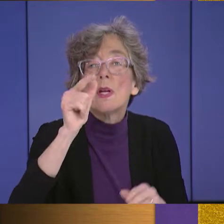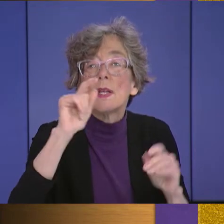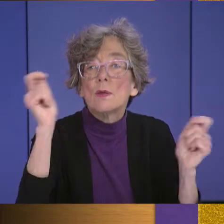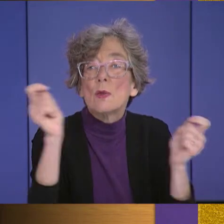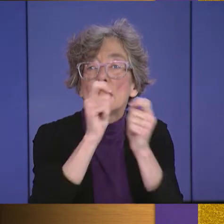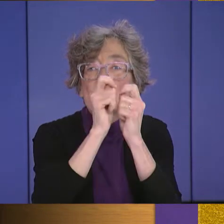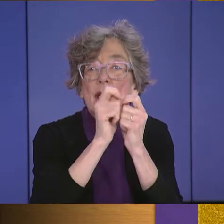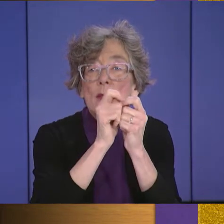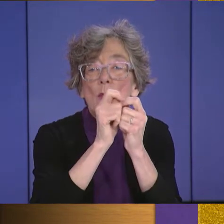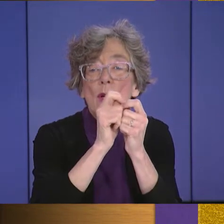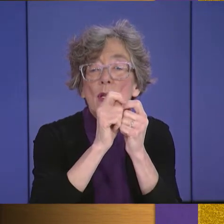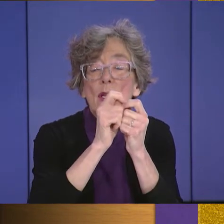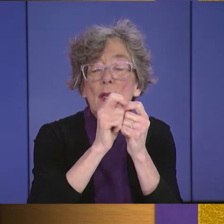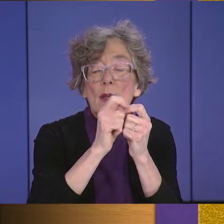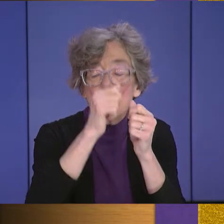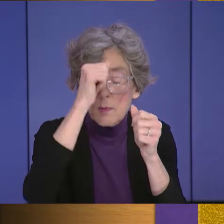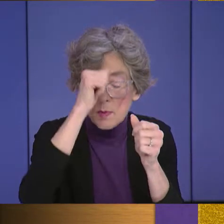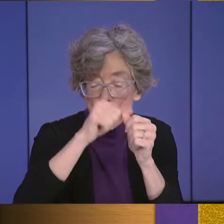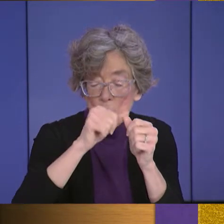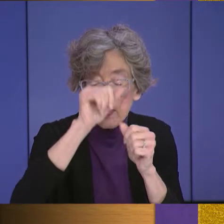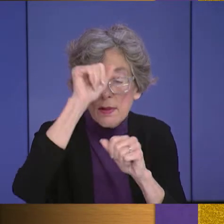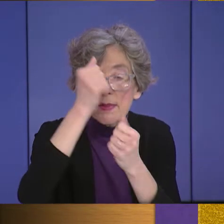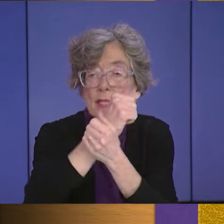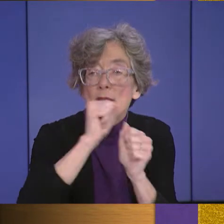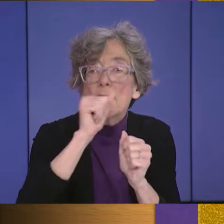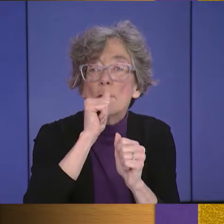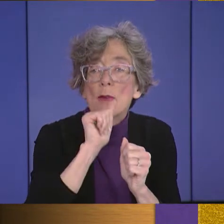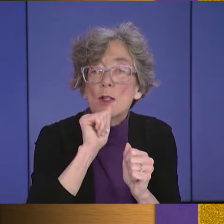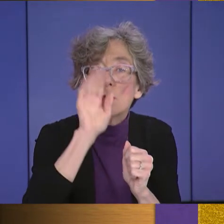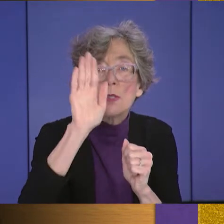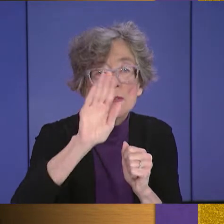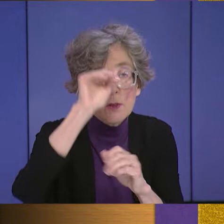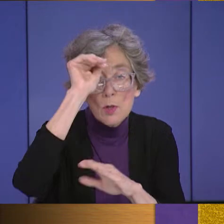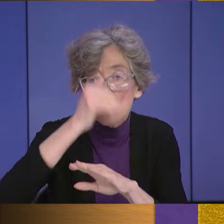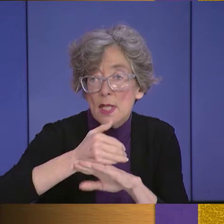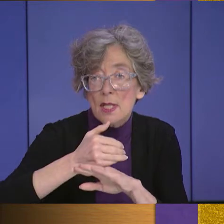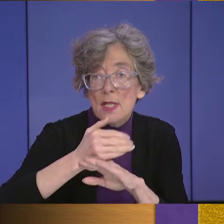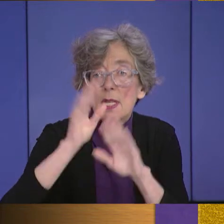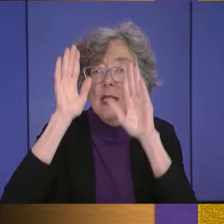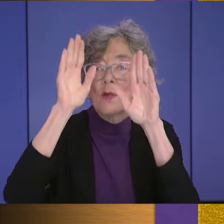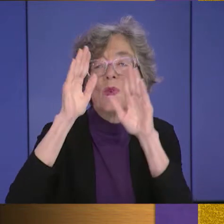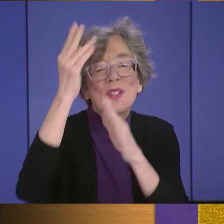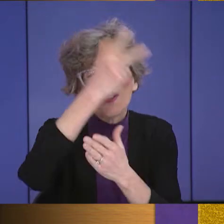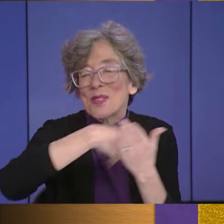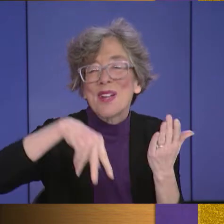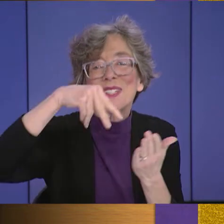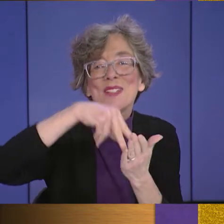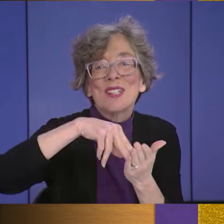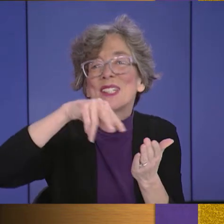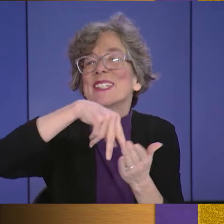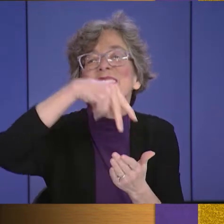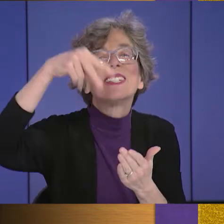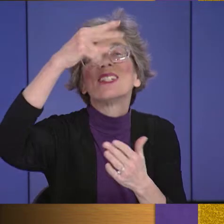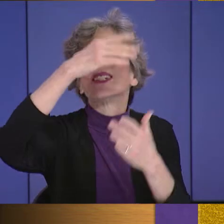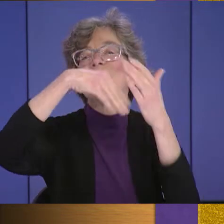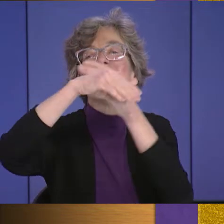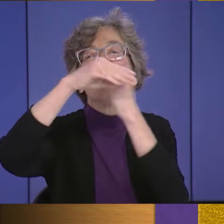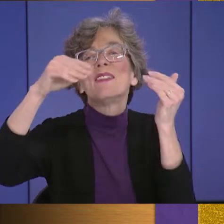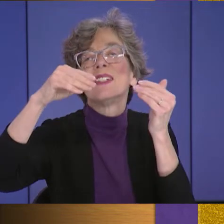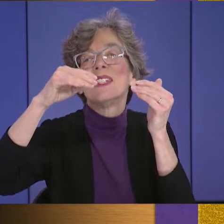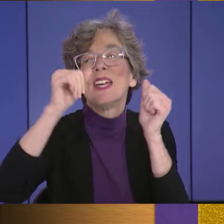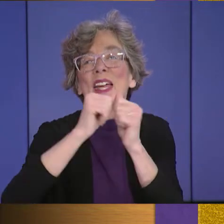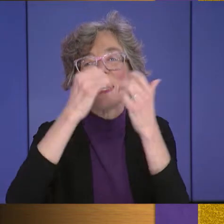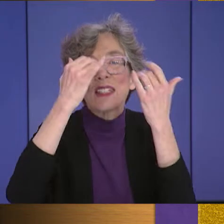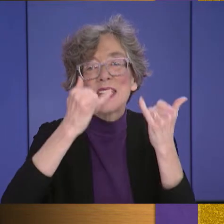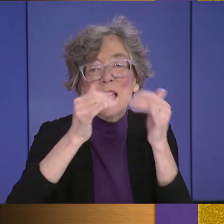Therefore, O Lord, as we celebrate the memorial of the saving passion of your Son, his wondrous resurrection and ascension into heaven, and